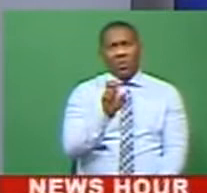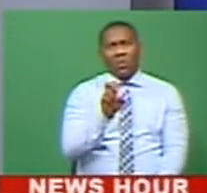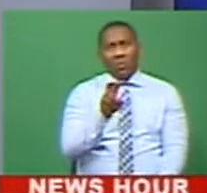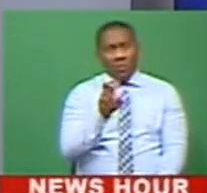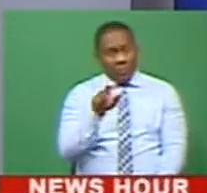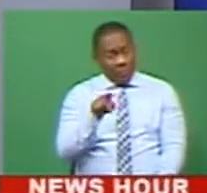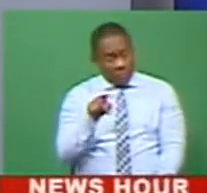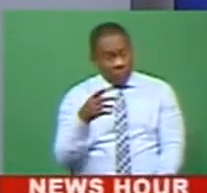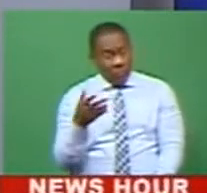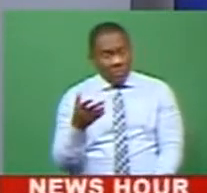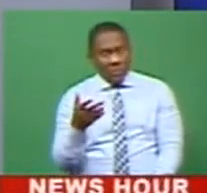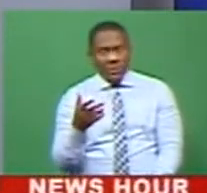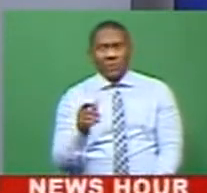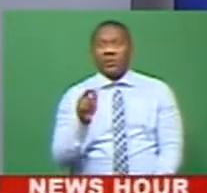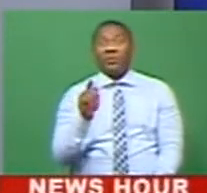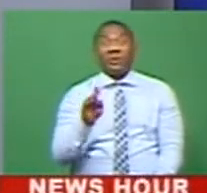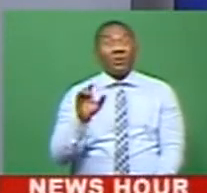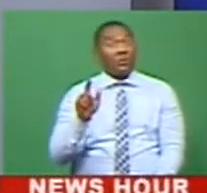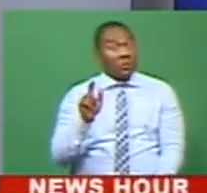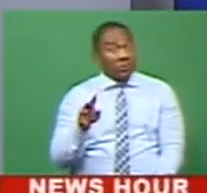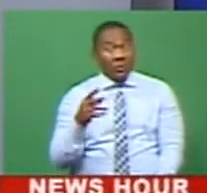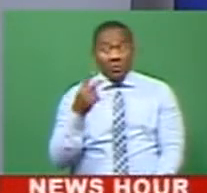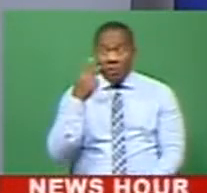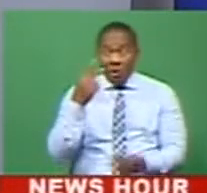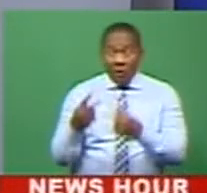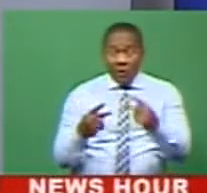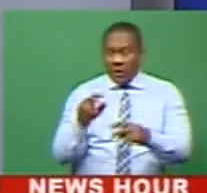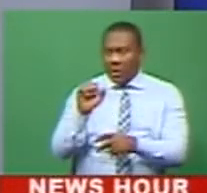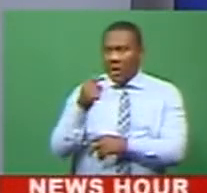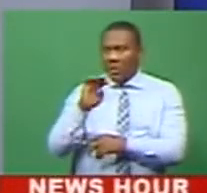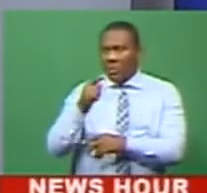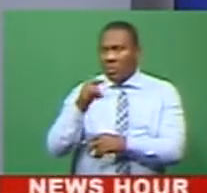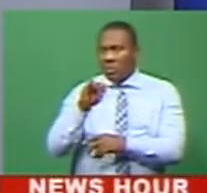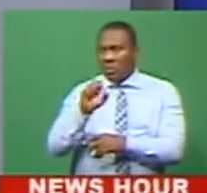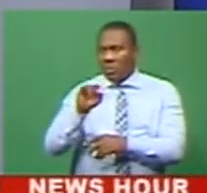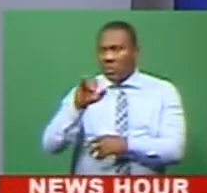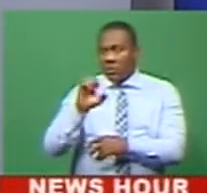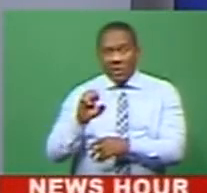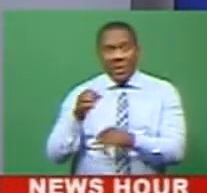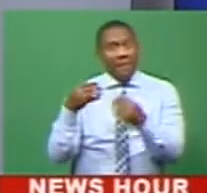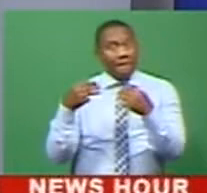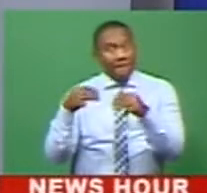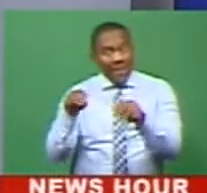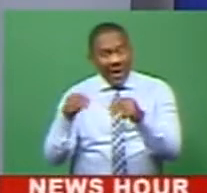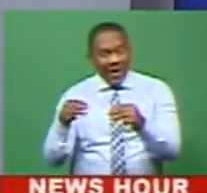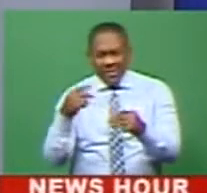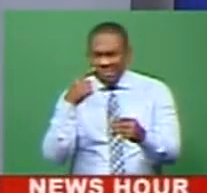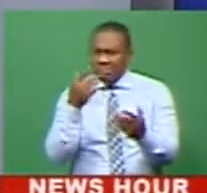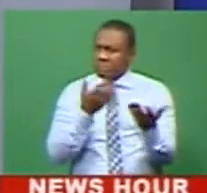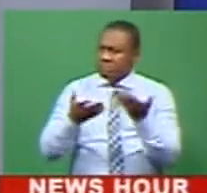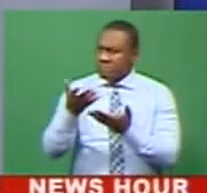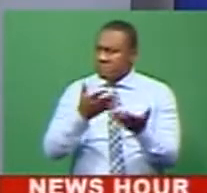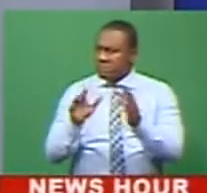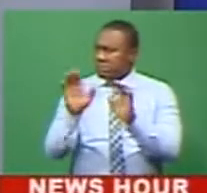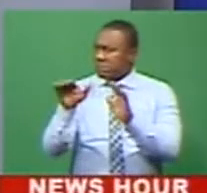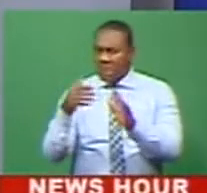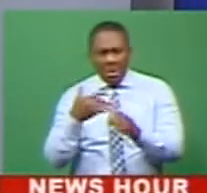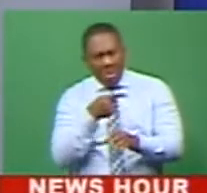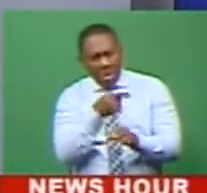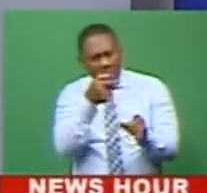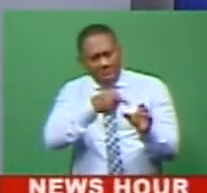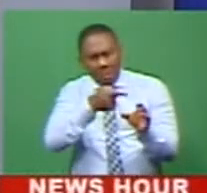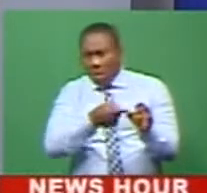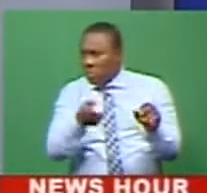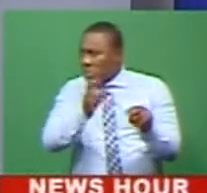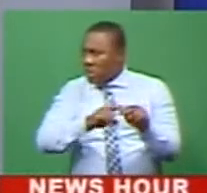country. GBC 24 visited the Agbogbolishi market in Accra to interact with commercial drivers and traders on the impact of the